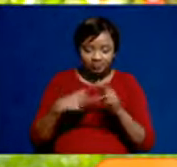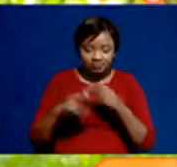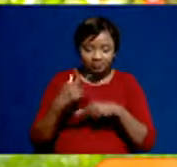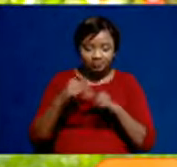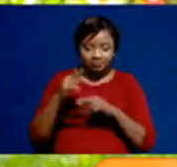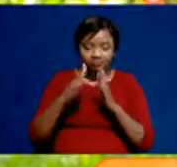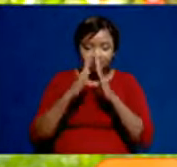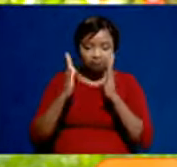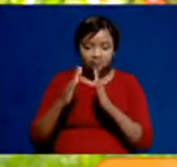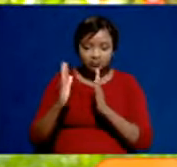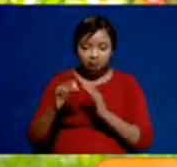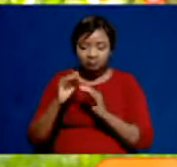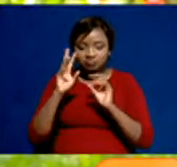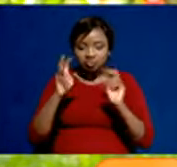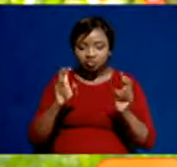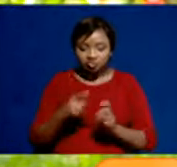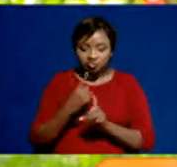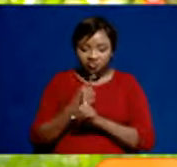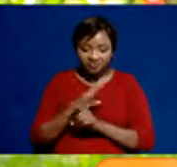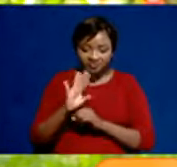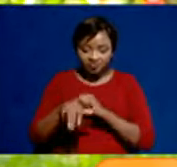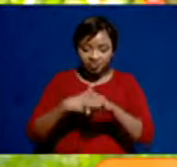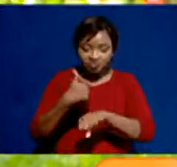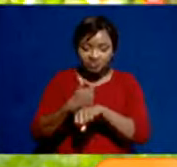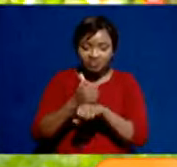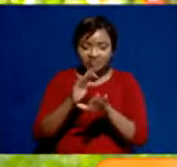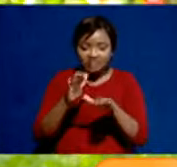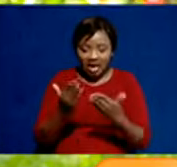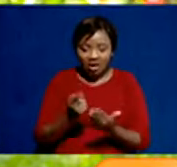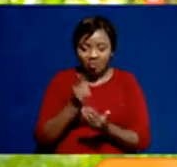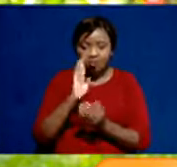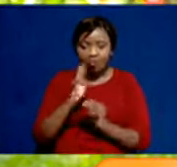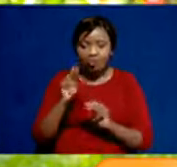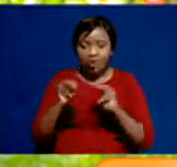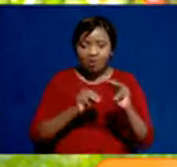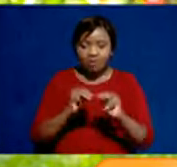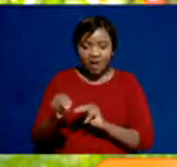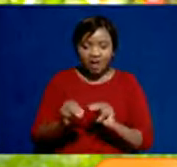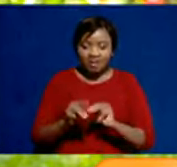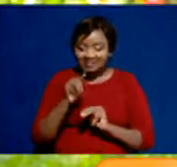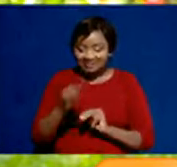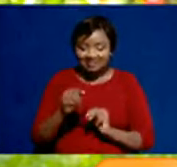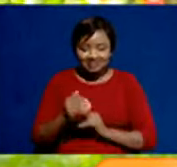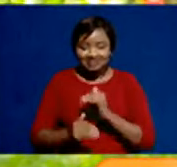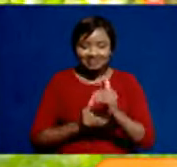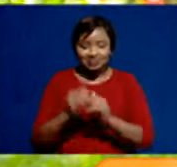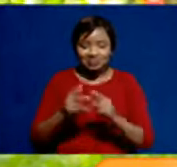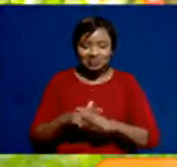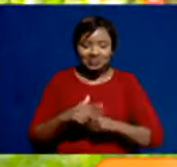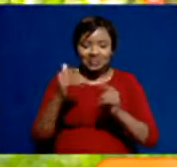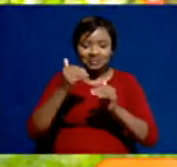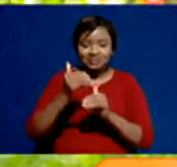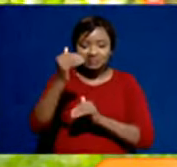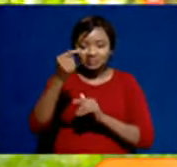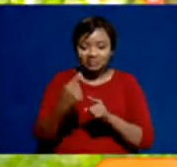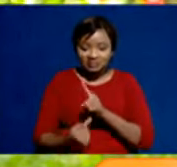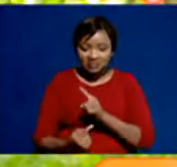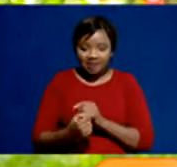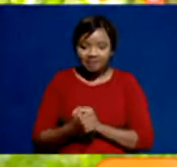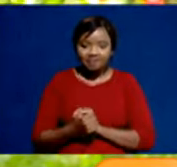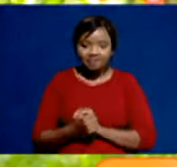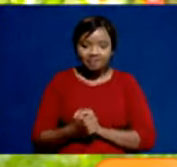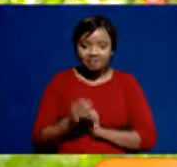is it going to be managed, and that may be processed towards the end of the year or start of the next year, does